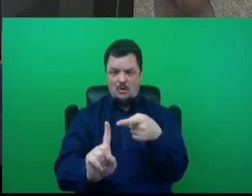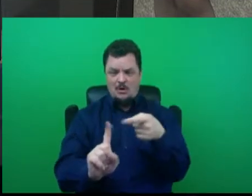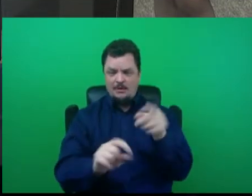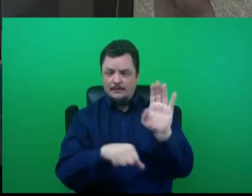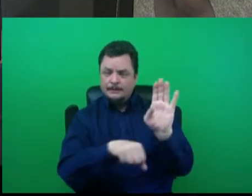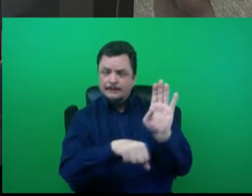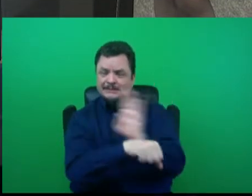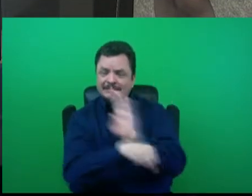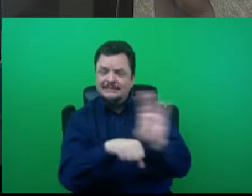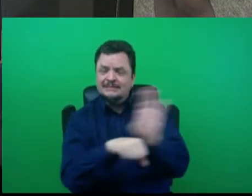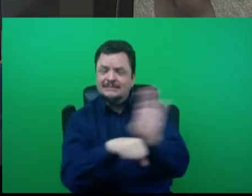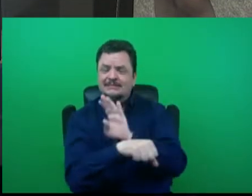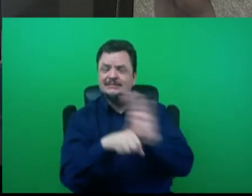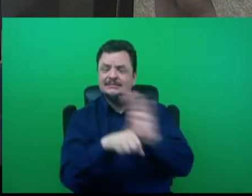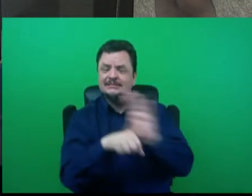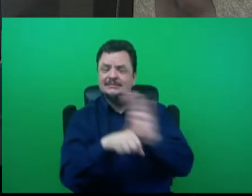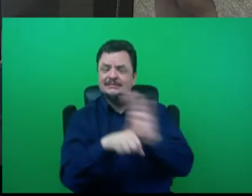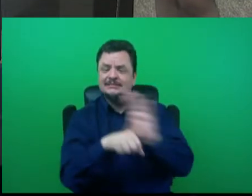be